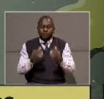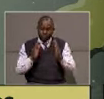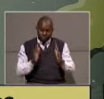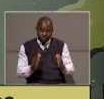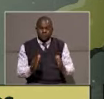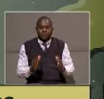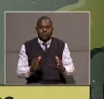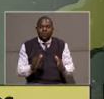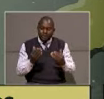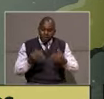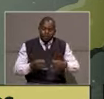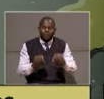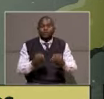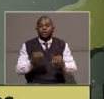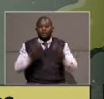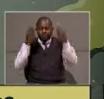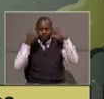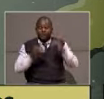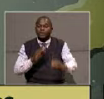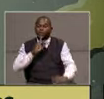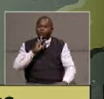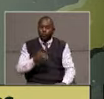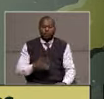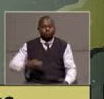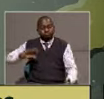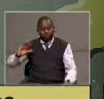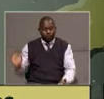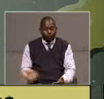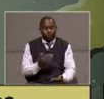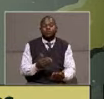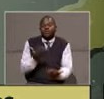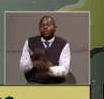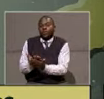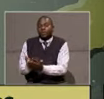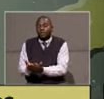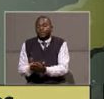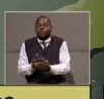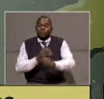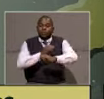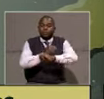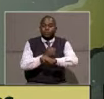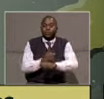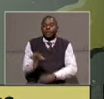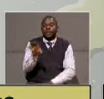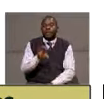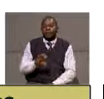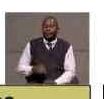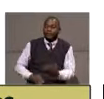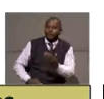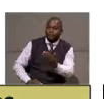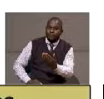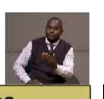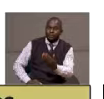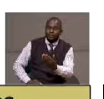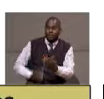he is implementing the president's directive of getting people out of the wetlands to protect the environment. I